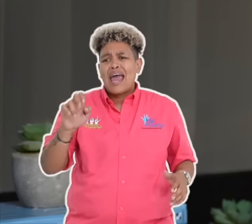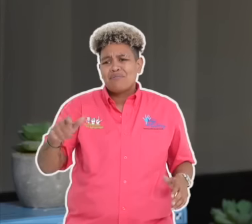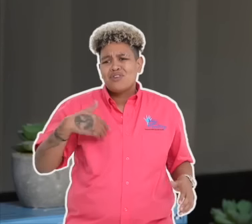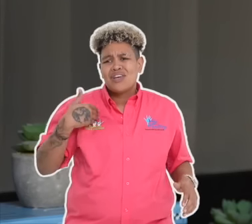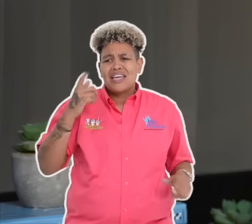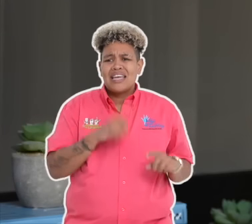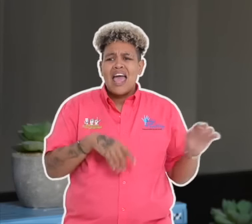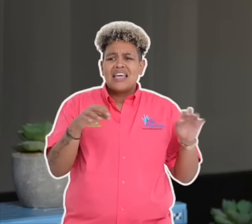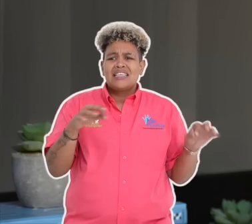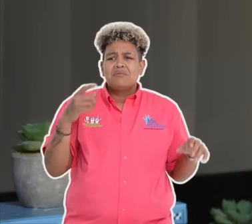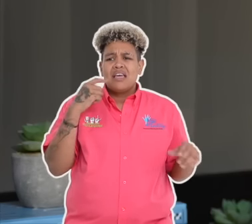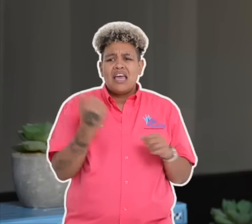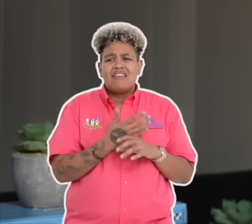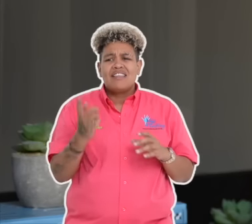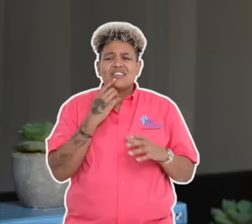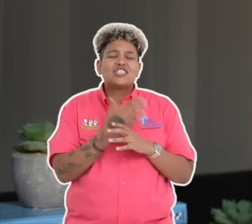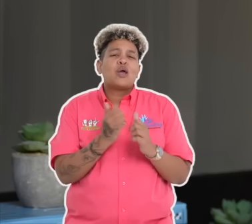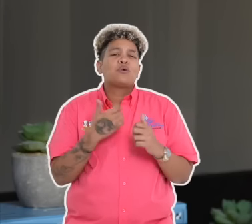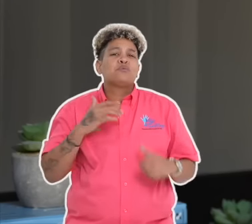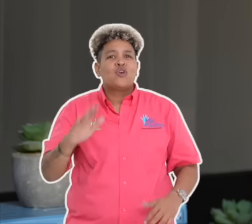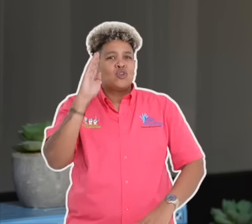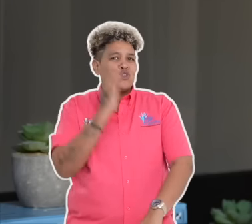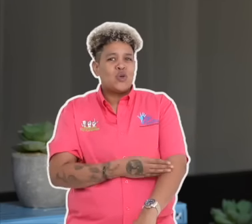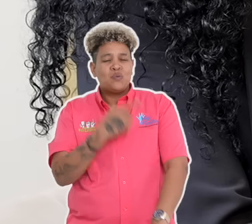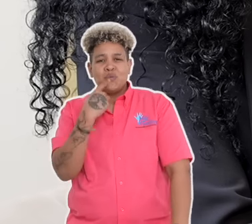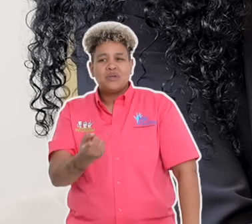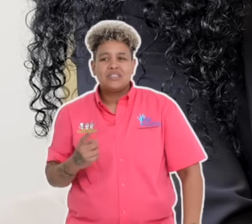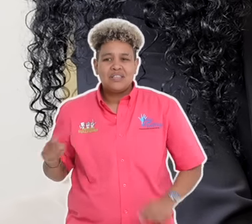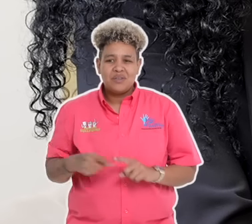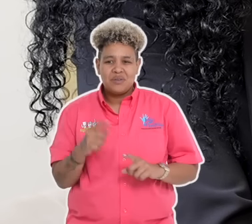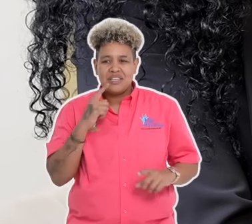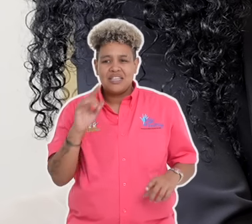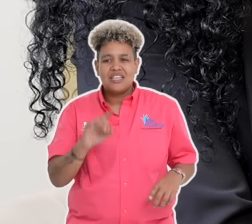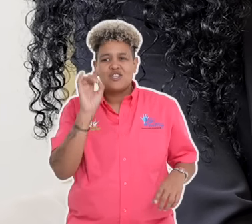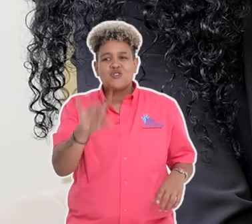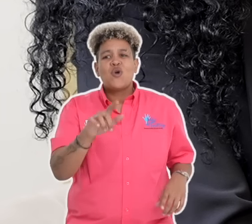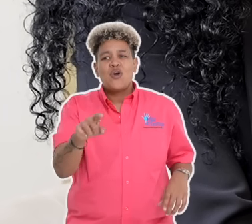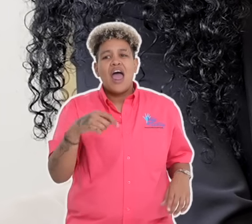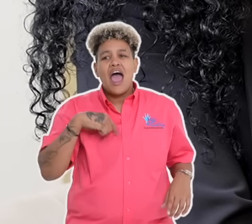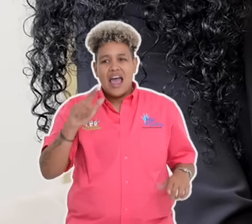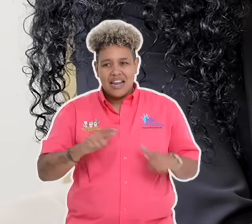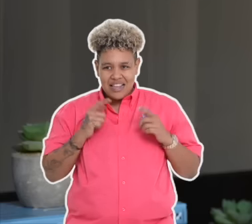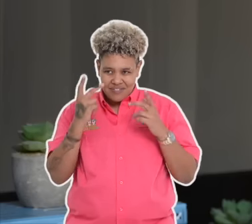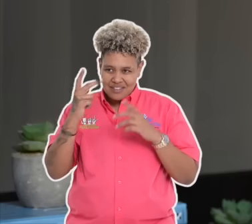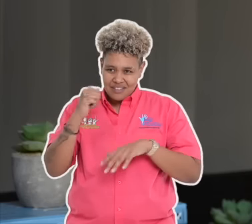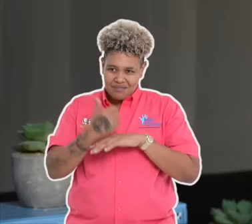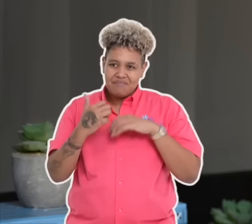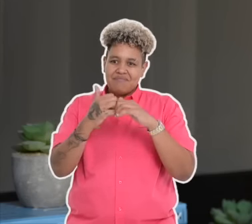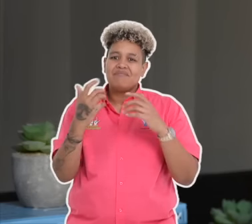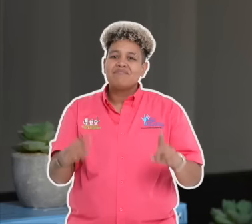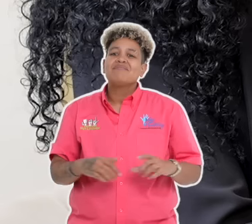if he was young and he couldn't articulate everything. Just share with me those moments when he kind of sowed a seed and you lived to see